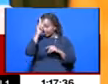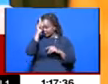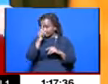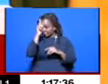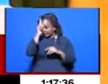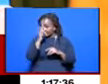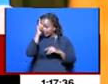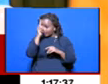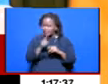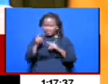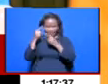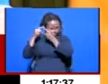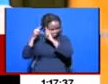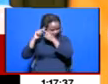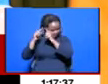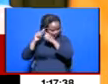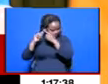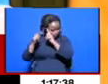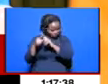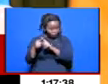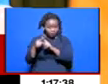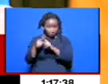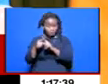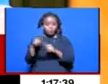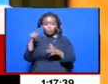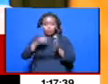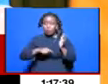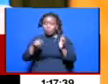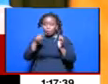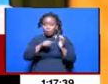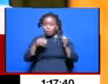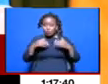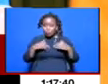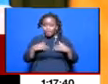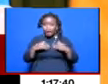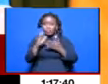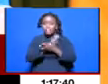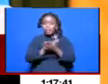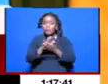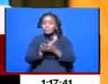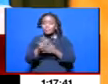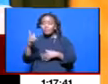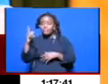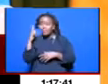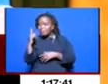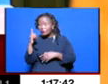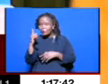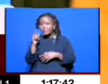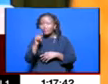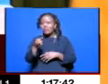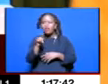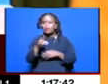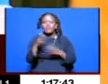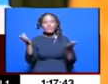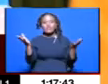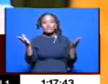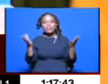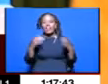thought, that what we are faced with as a basic structure doctrine is no such